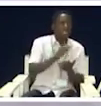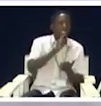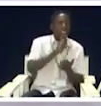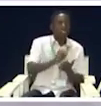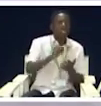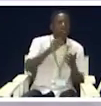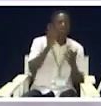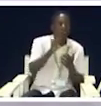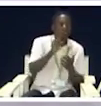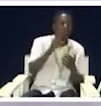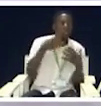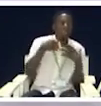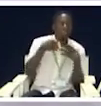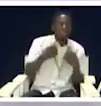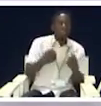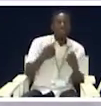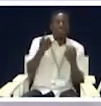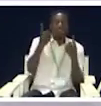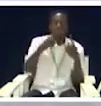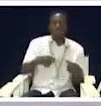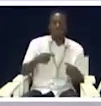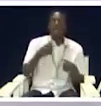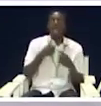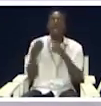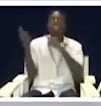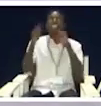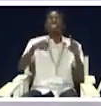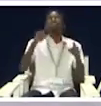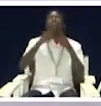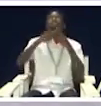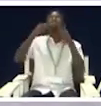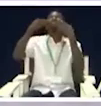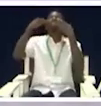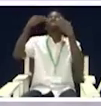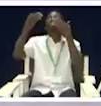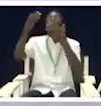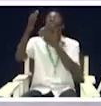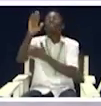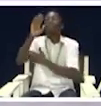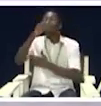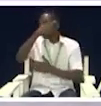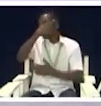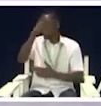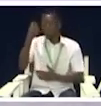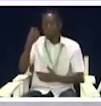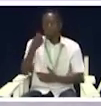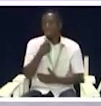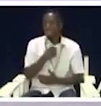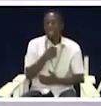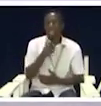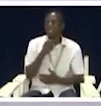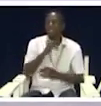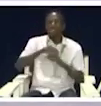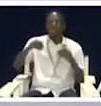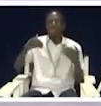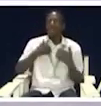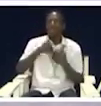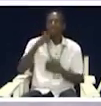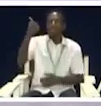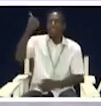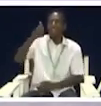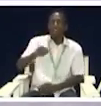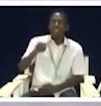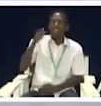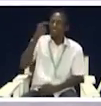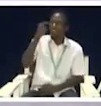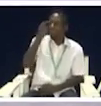permanent. I came to return all glory to God. Because I was a dead woman. I was not having any heart. But